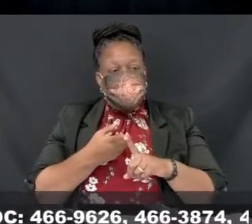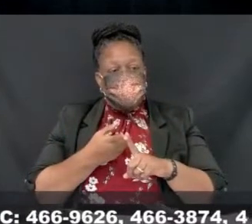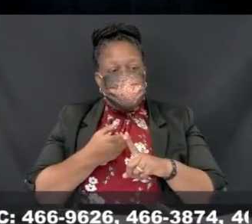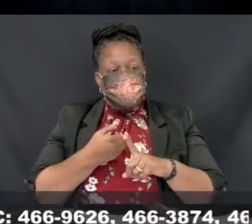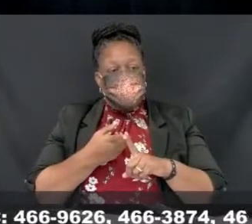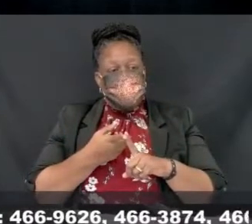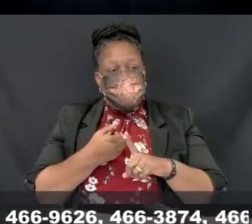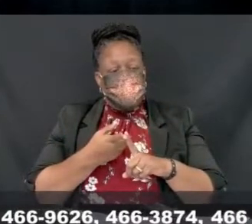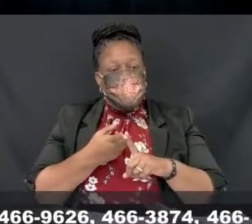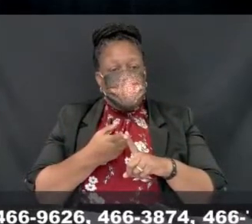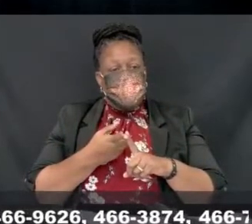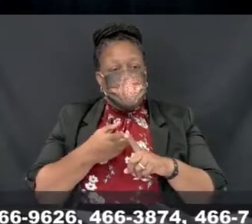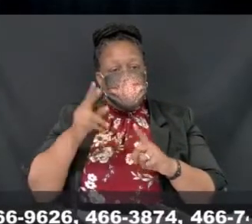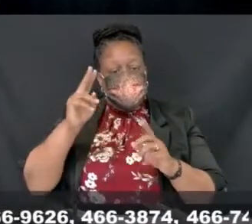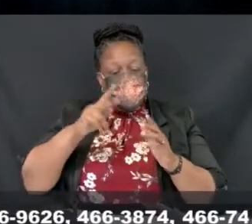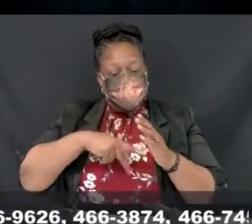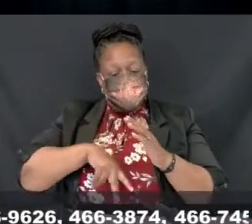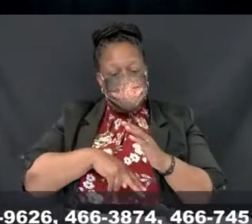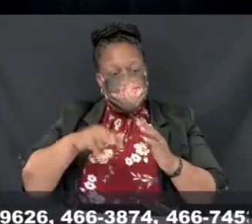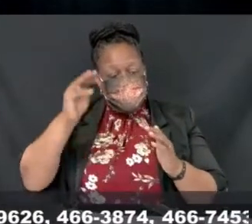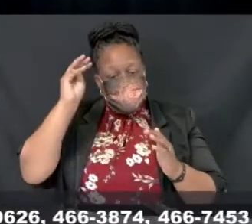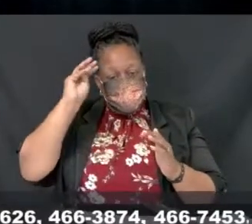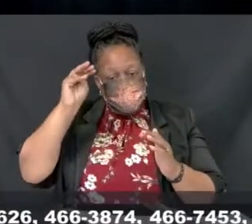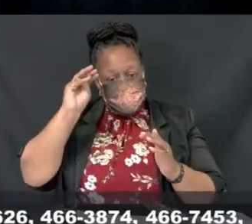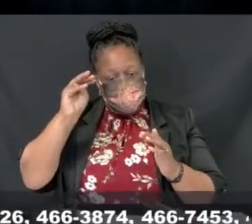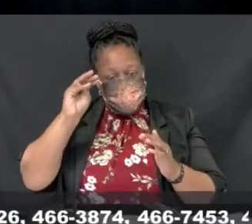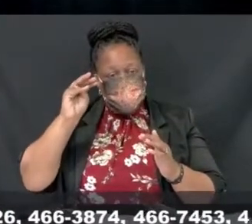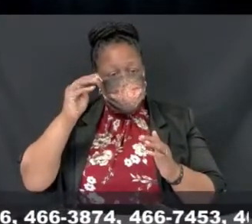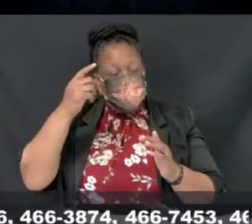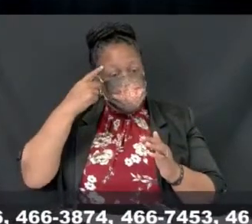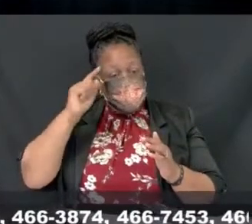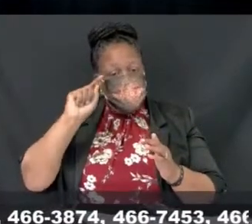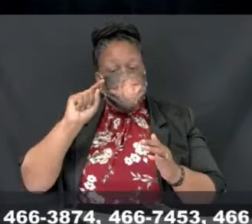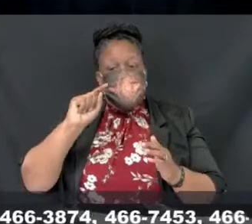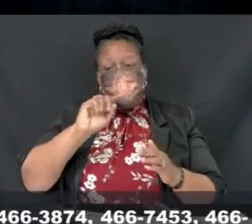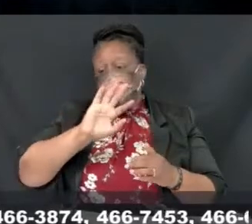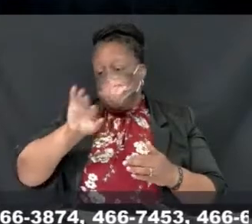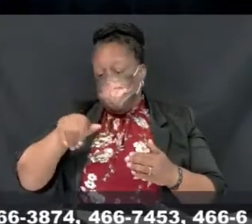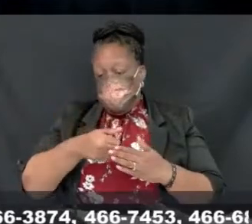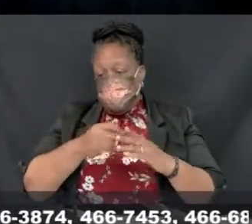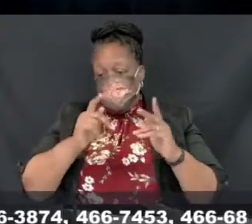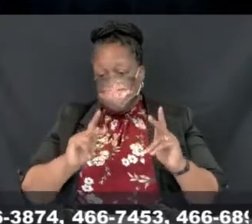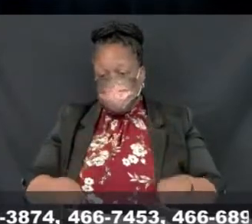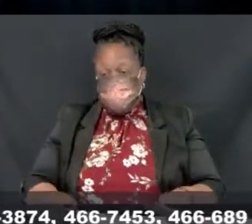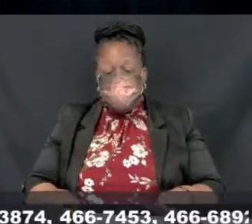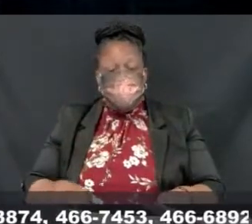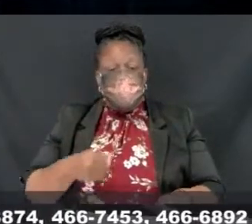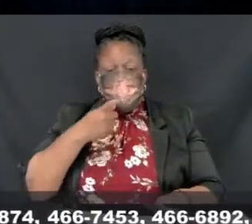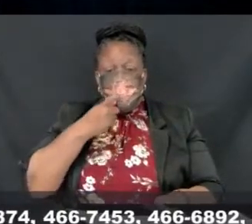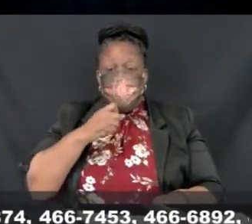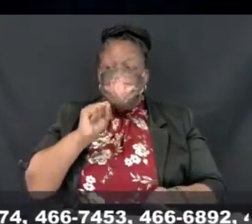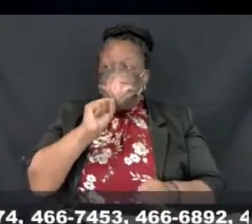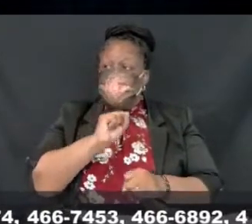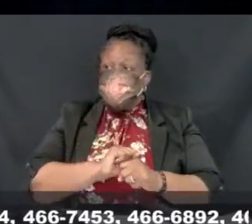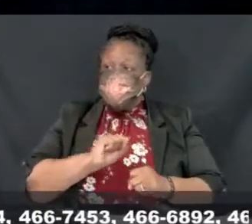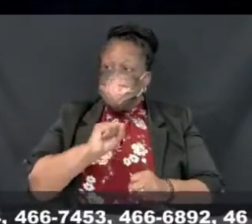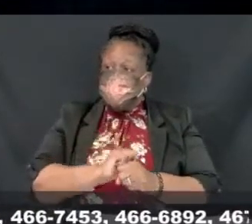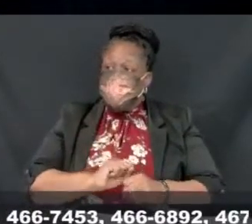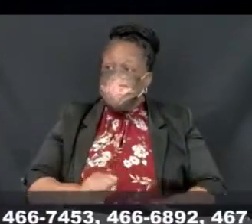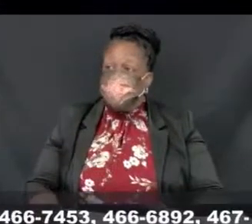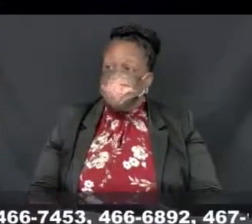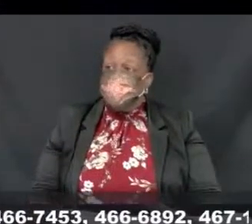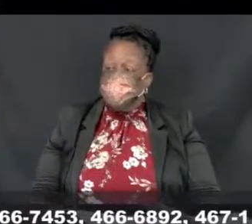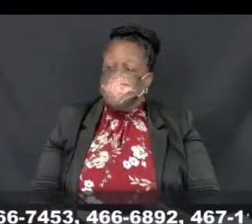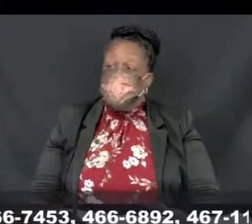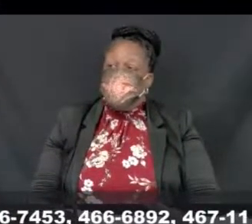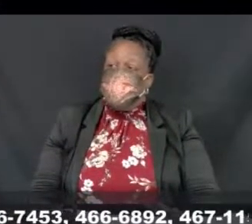the Honorable Dr. Timothy Harris during this time, and the other cabinet members, the entire cabinet. But in particular, I want to highlight